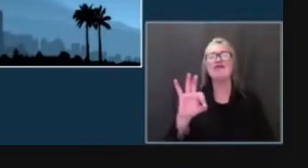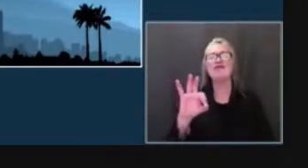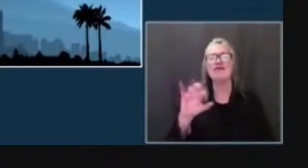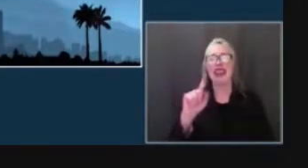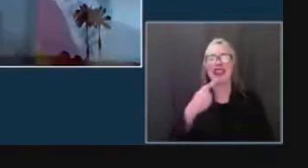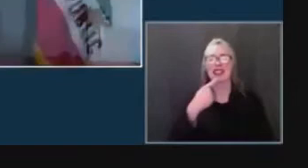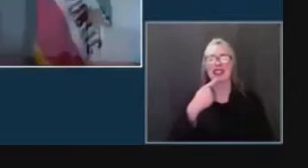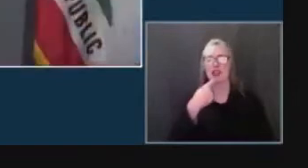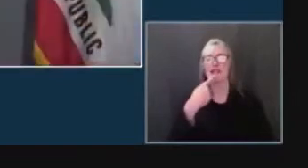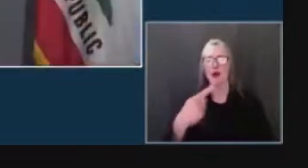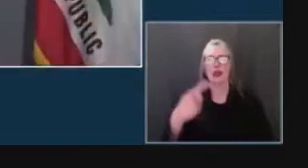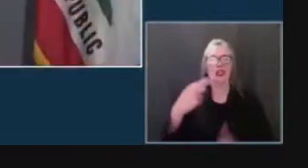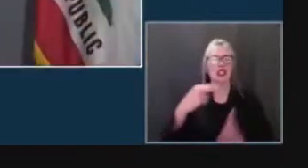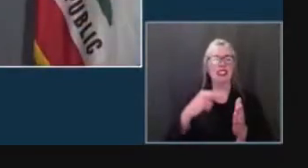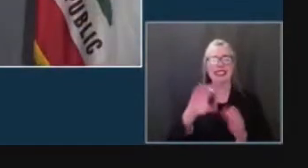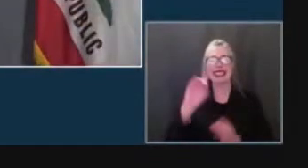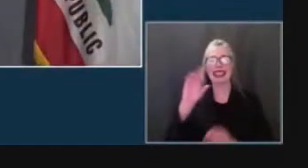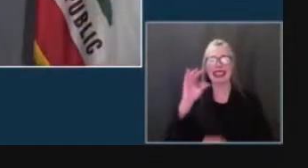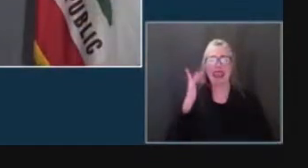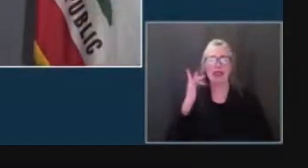love.